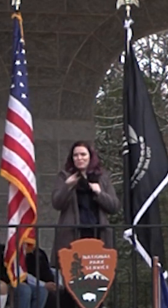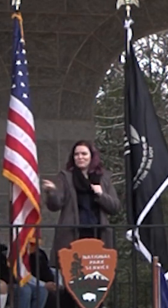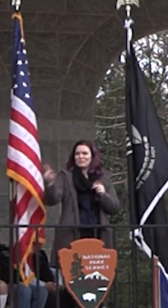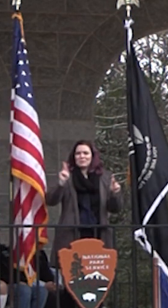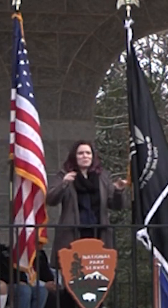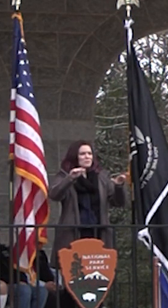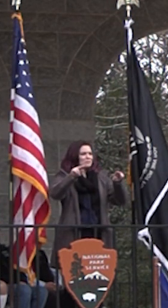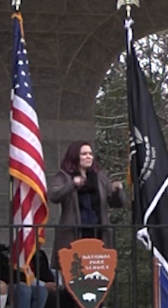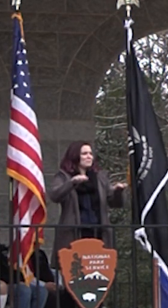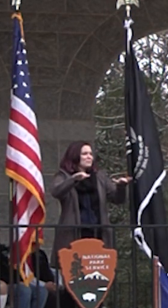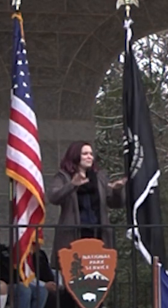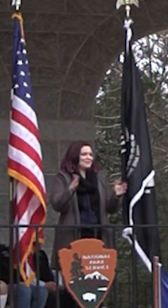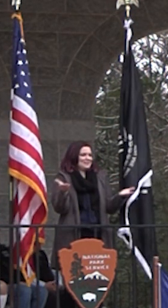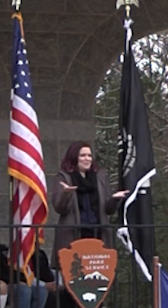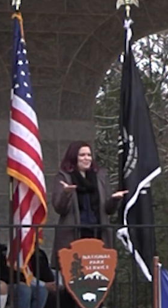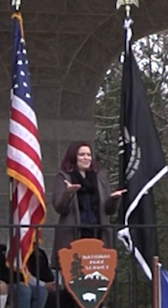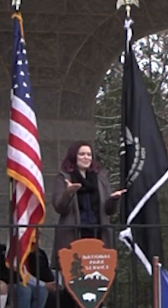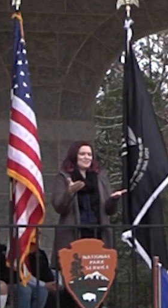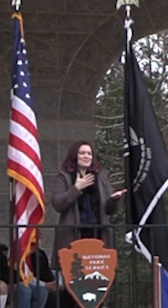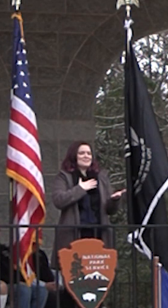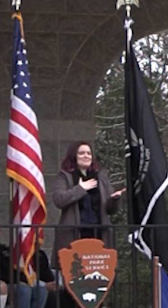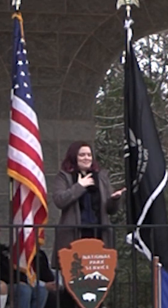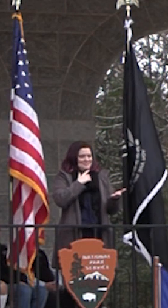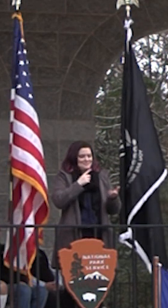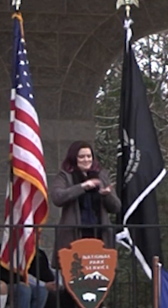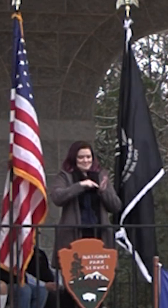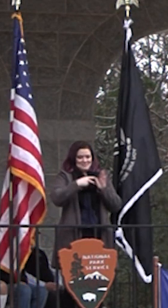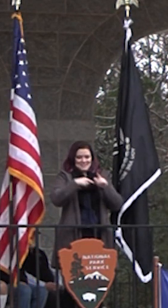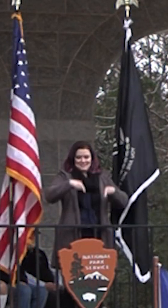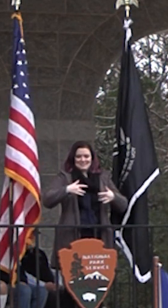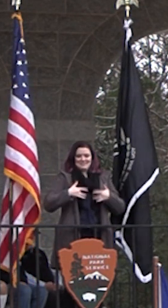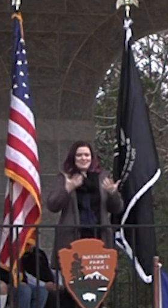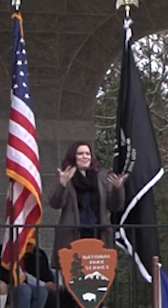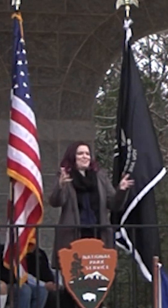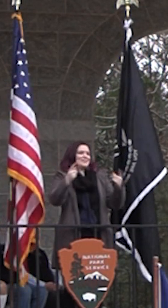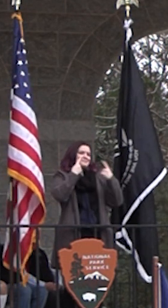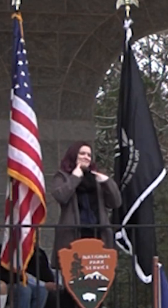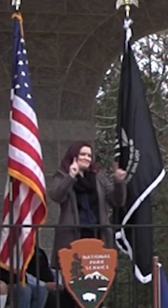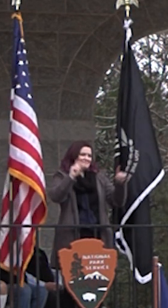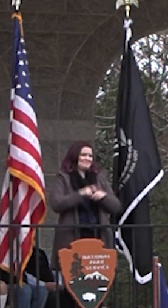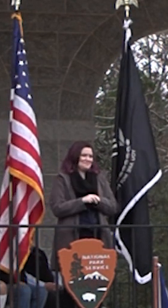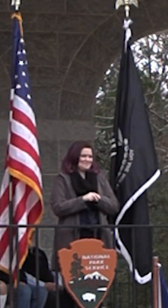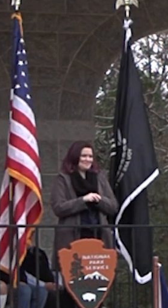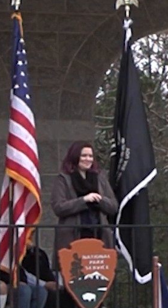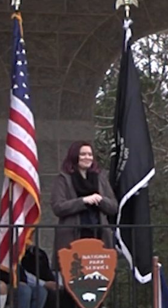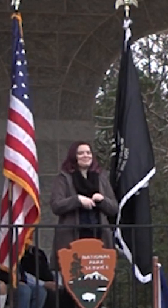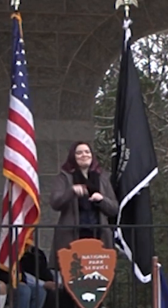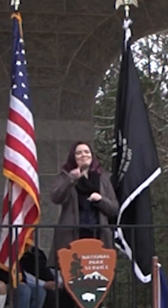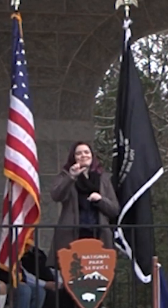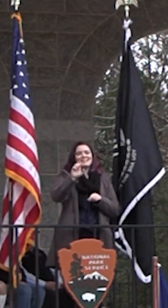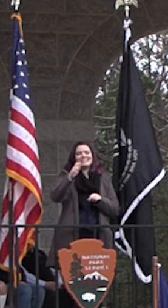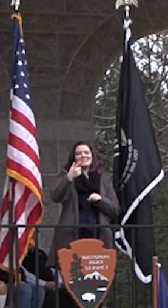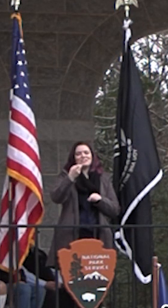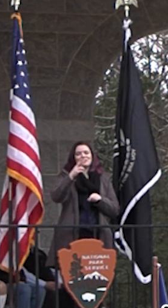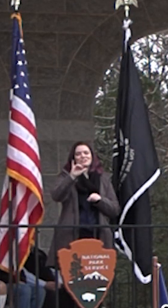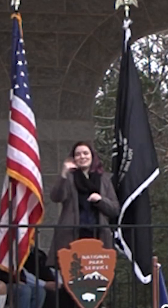here at Andersonville has made this event a success already. I want to invite Lee Gentry, Executive Vice